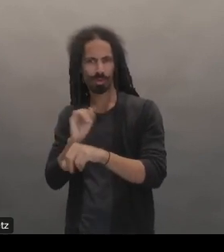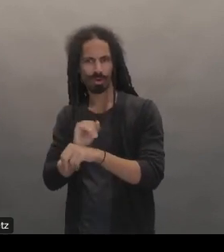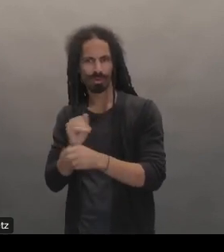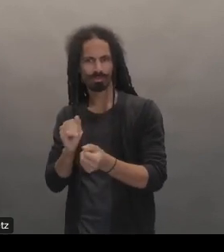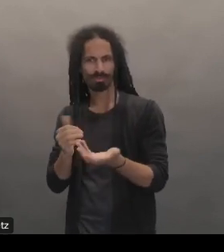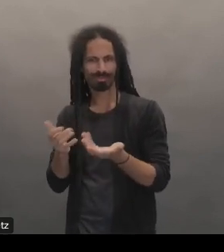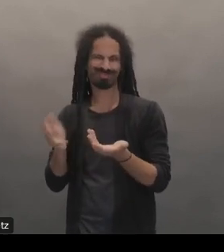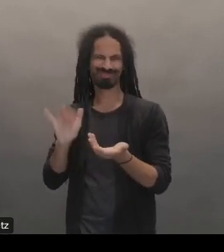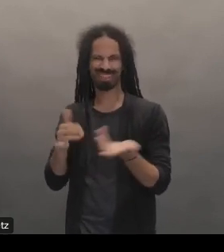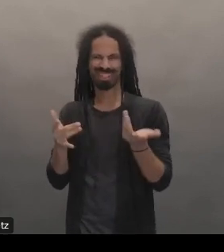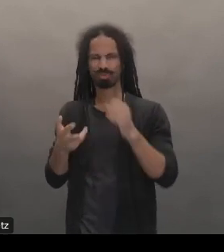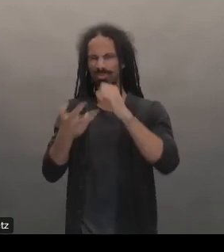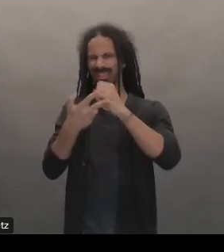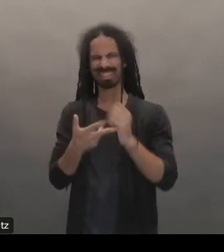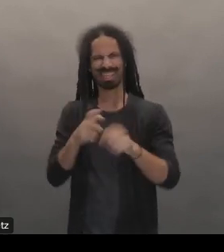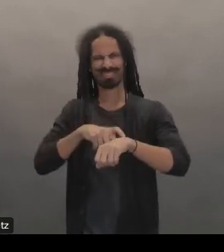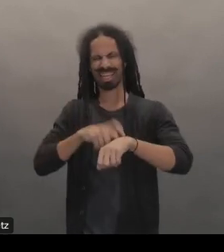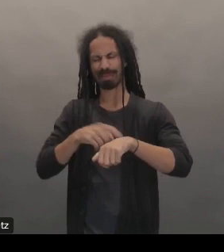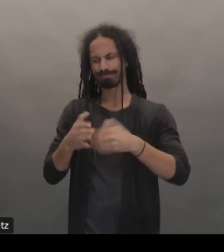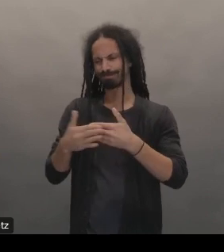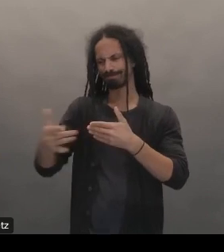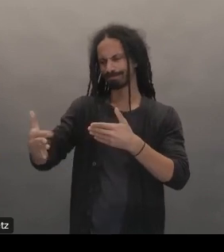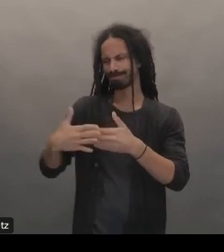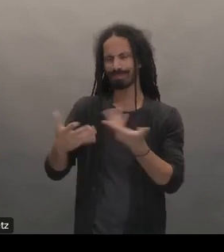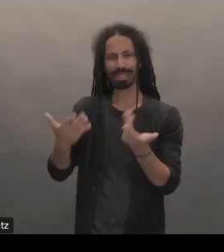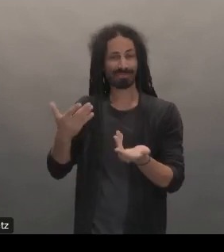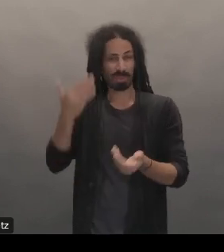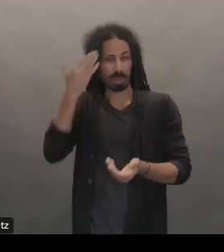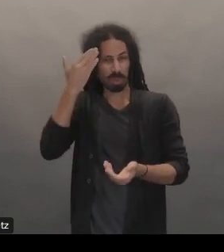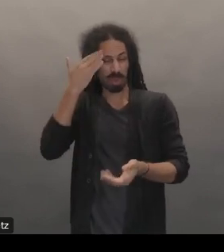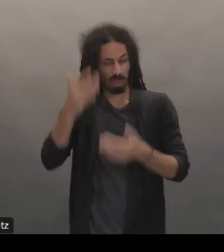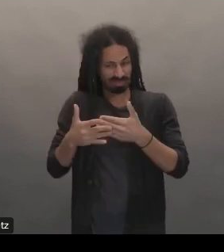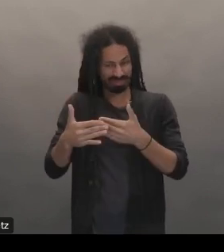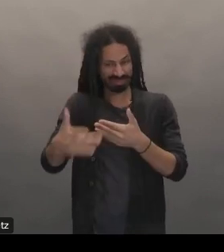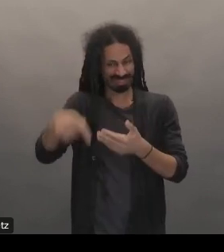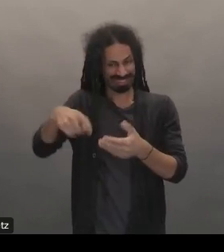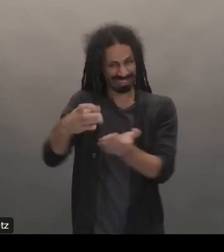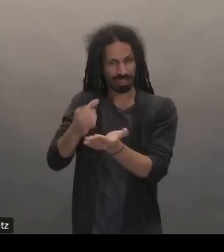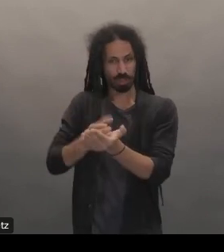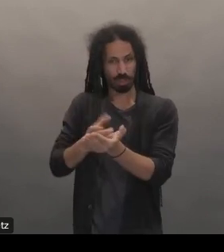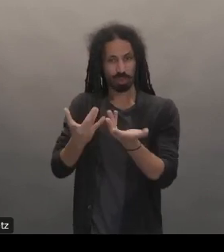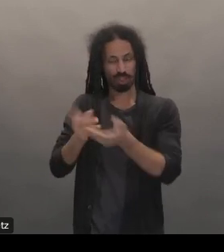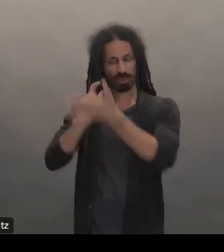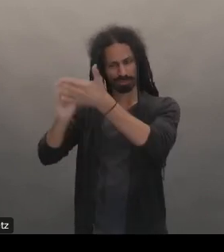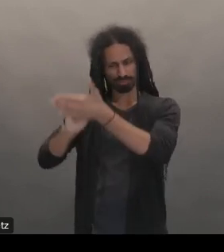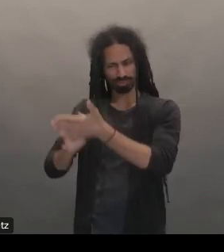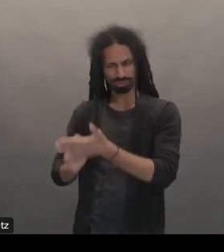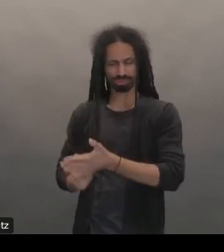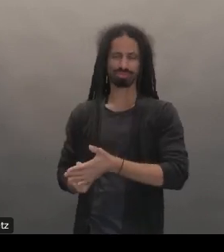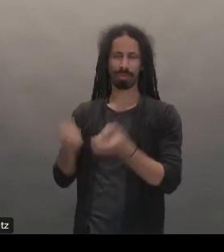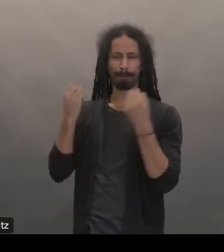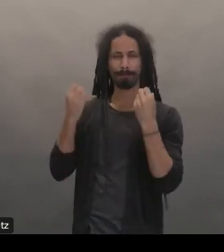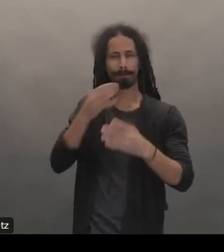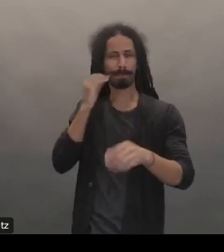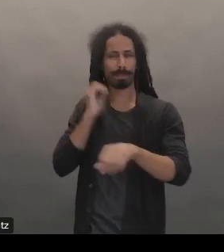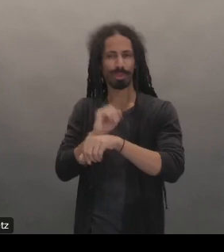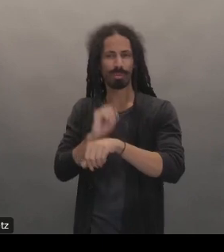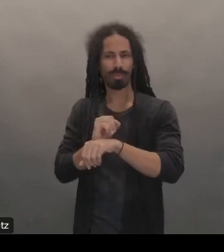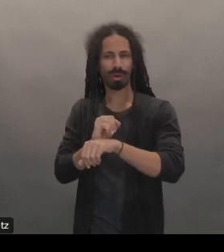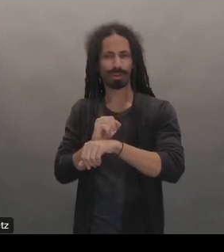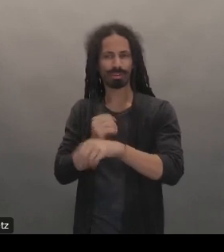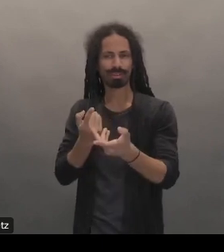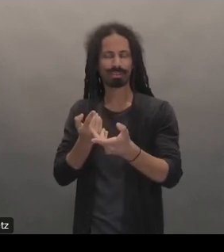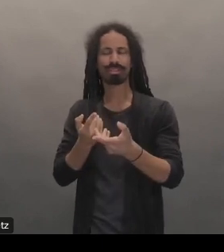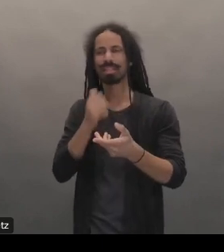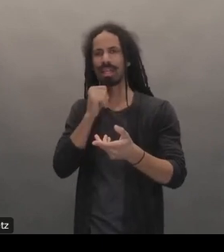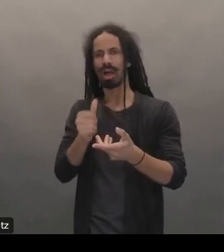time saver rather than if you're going to write a couple papers, rather than making that same title page over and over and figuring out how to put